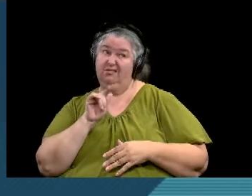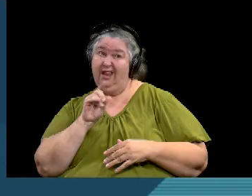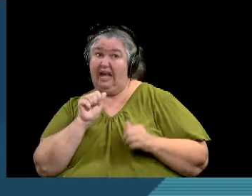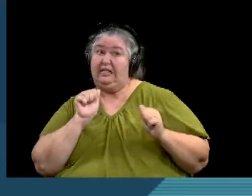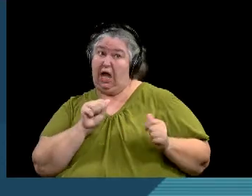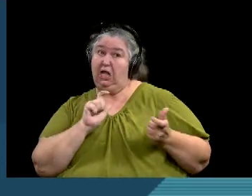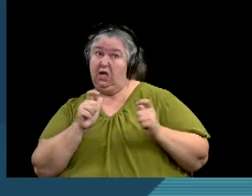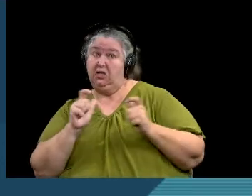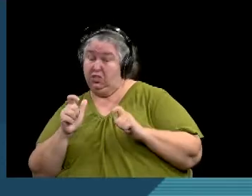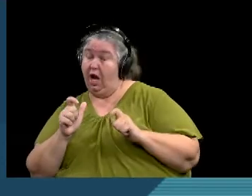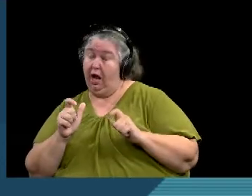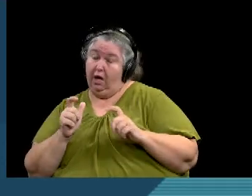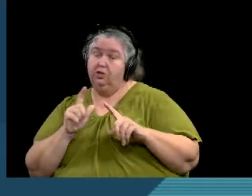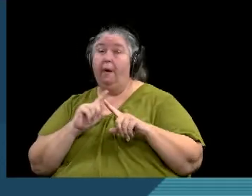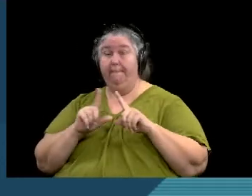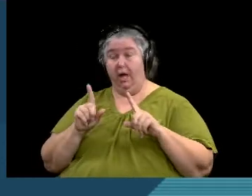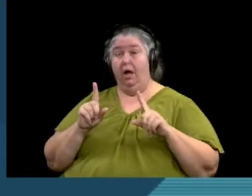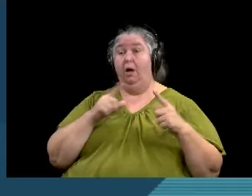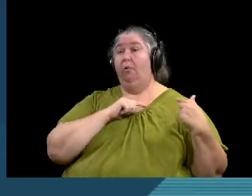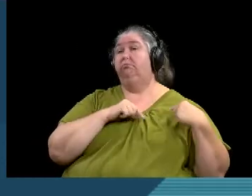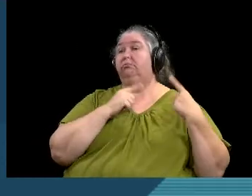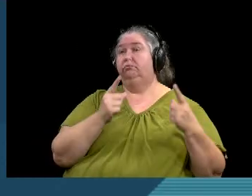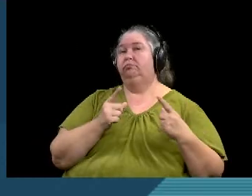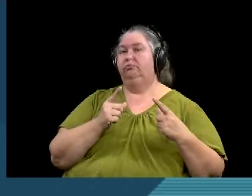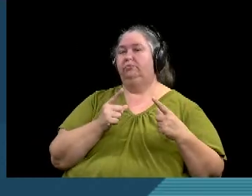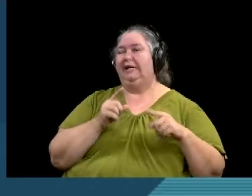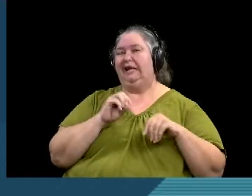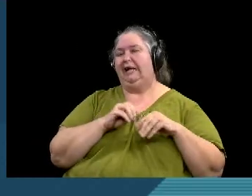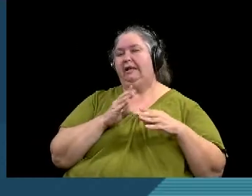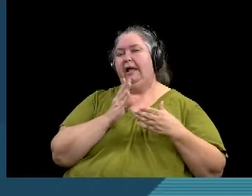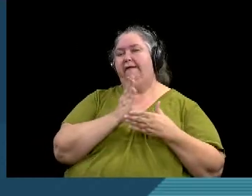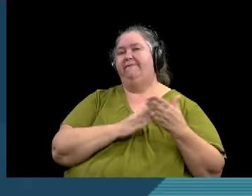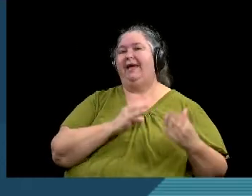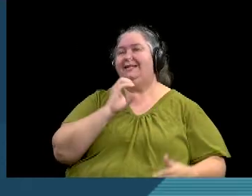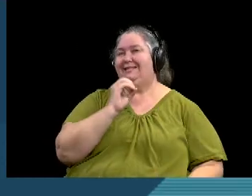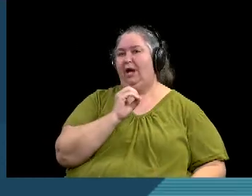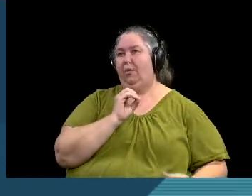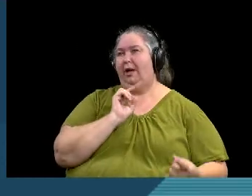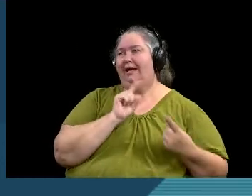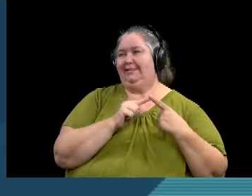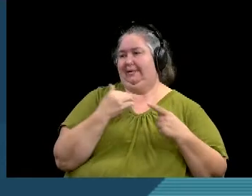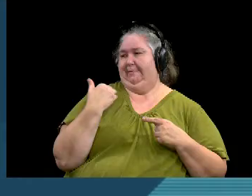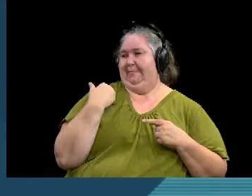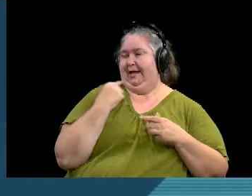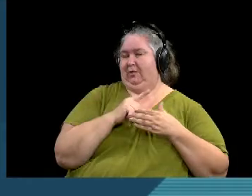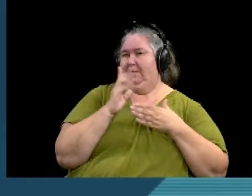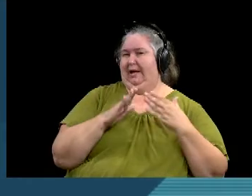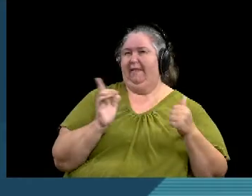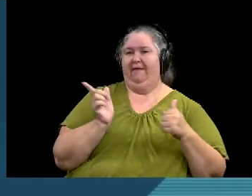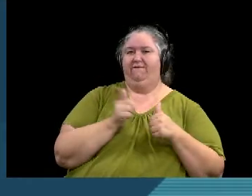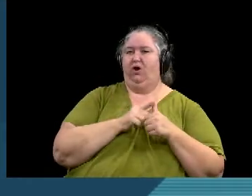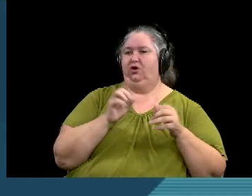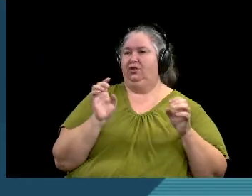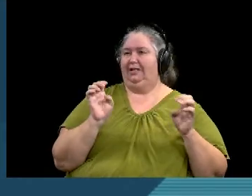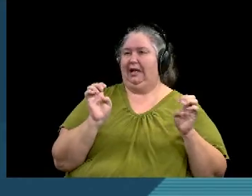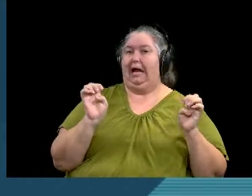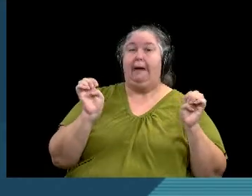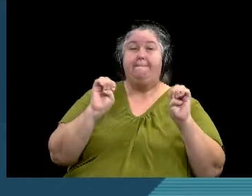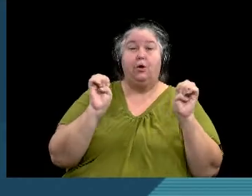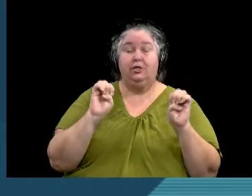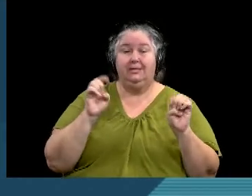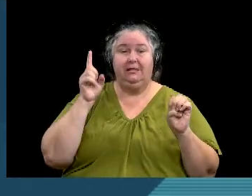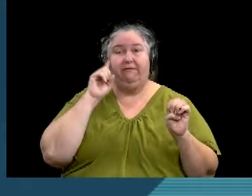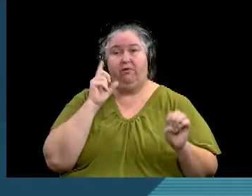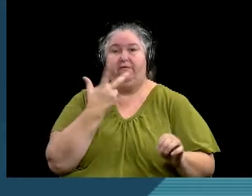phase 0 up until this last weekend. The first emergency use authorization for a vaccine was approved last Friday, and the